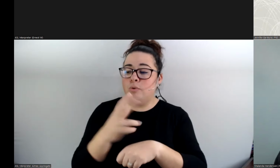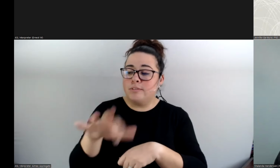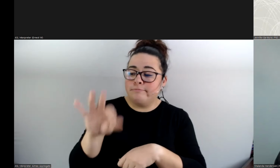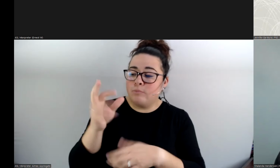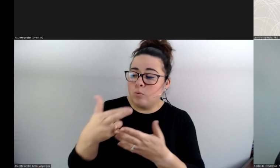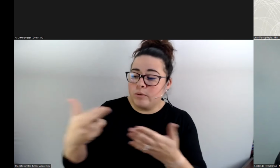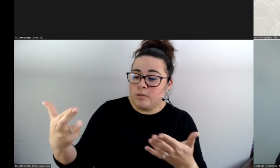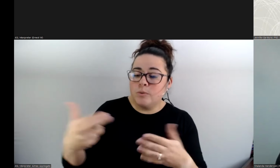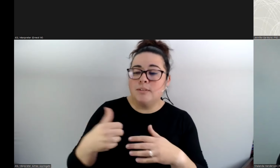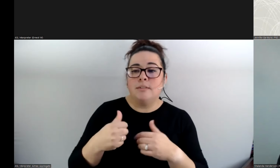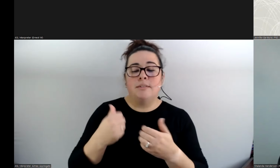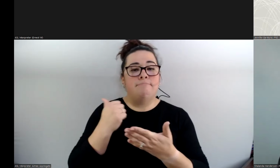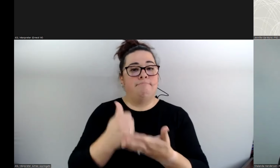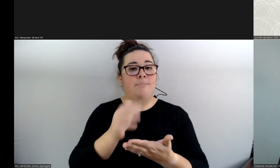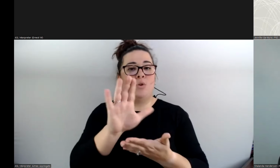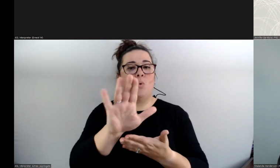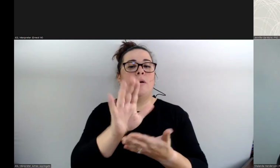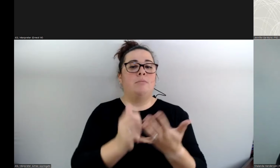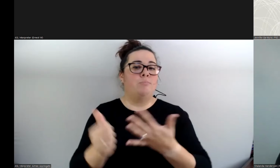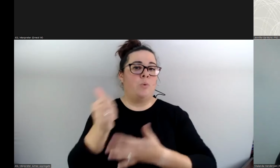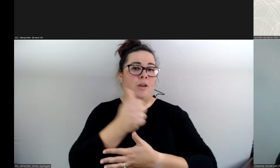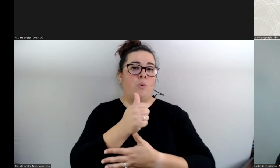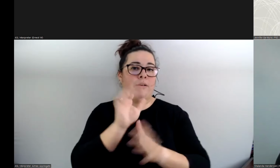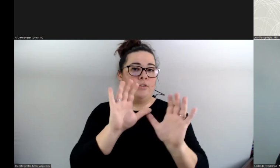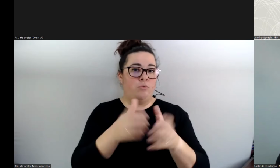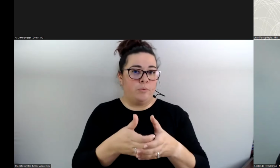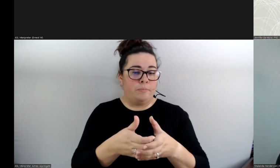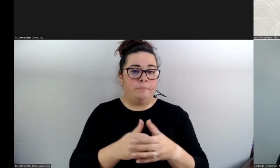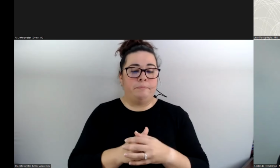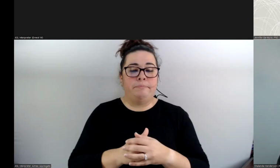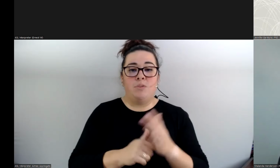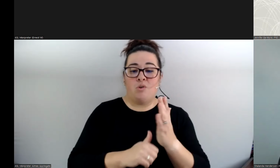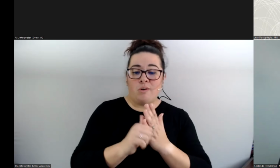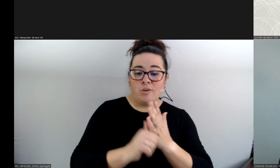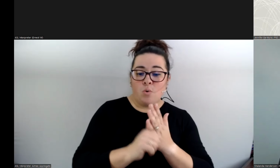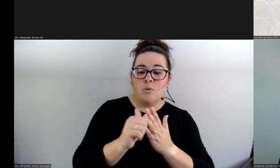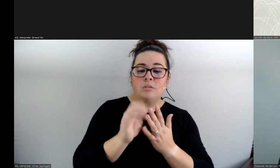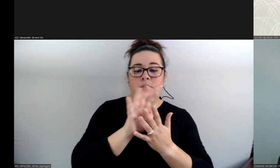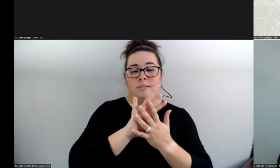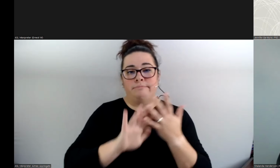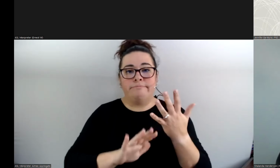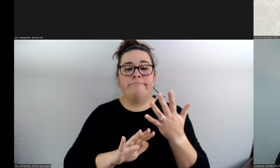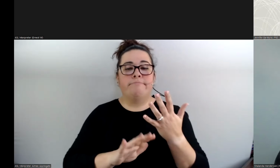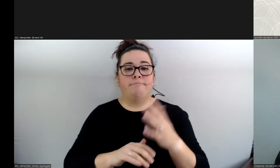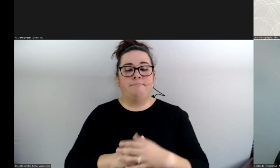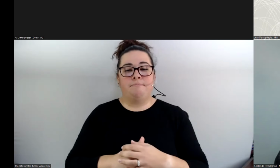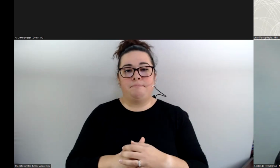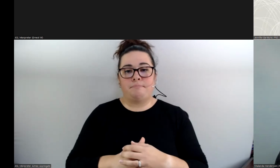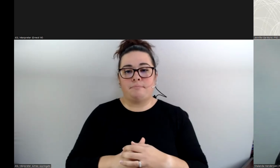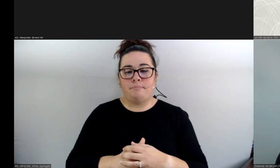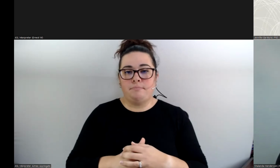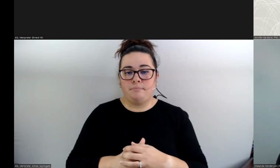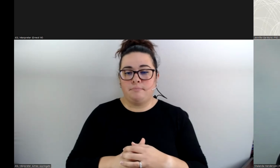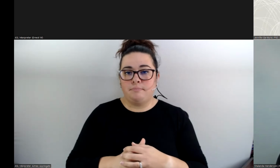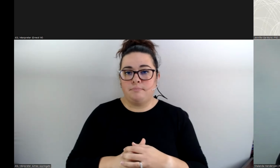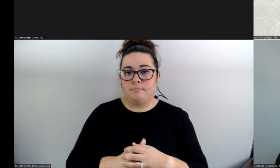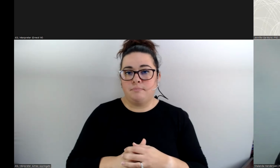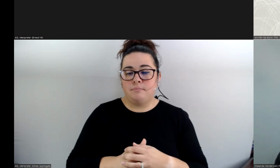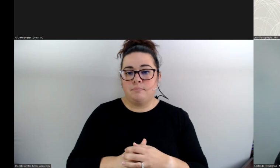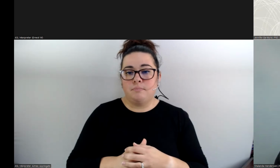priority population, such as educational articles, and so the supporter finder tool. And that we can